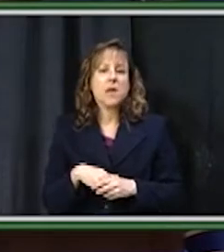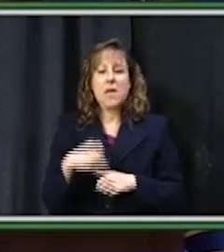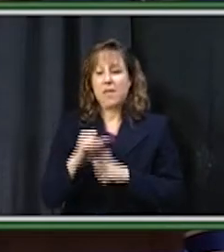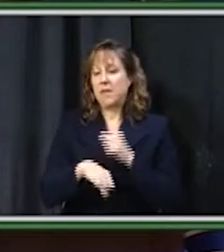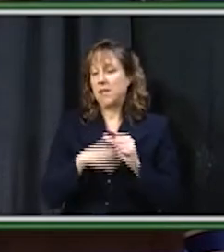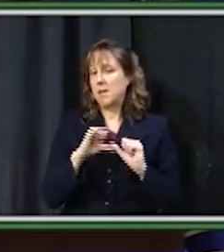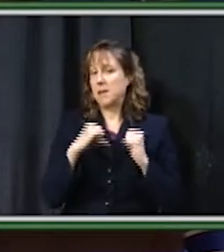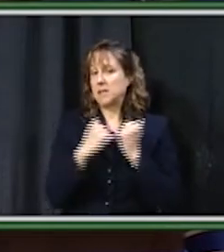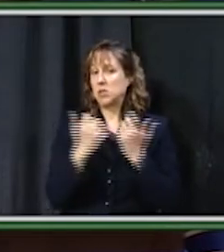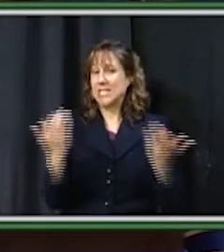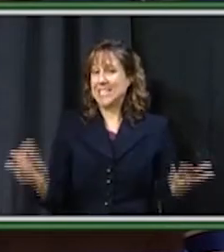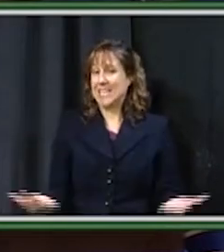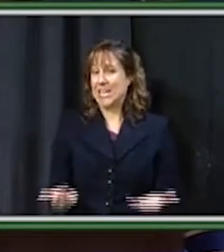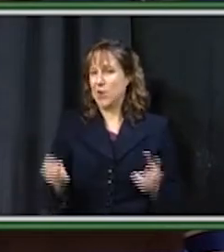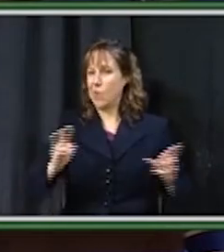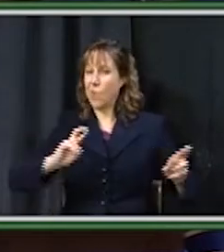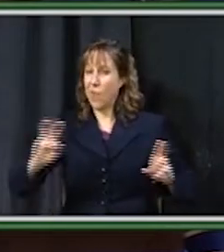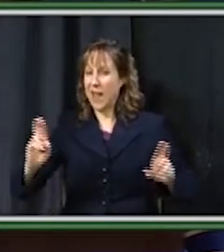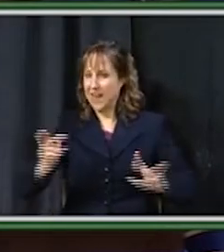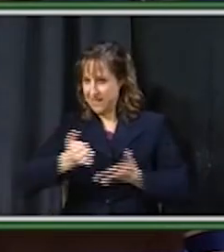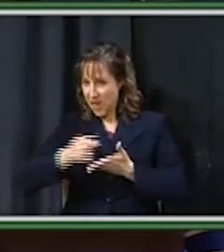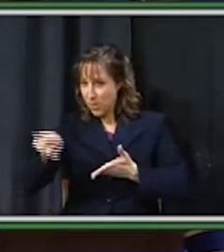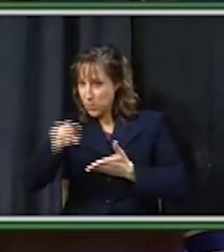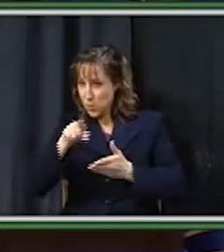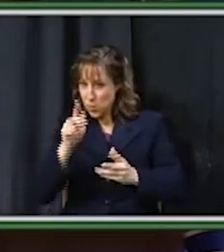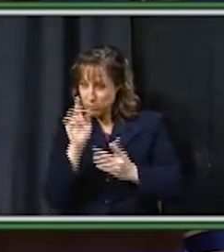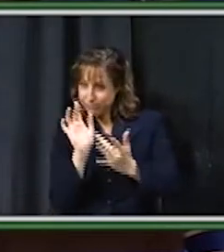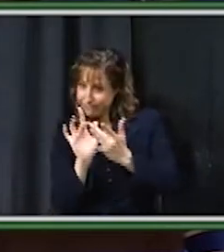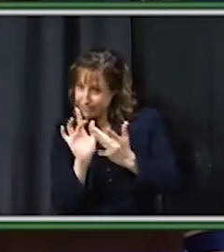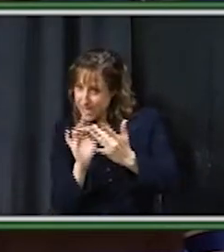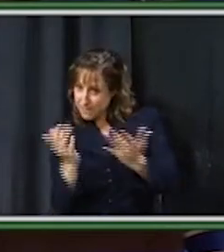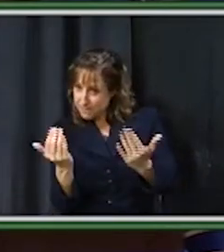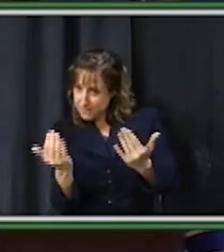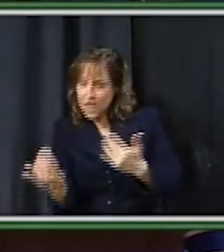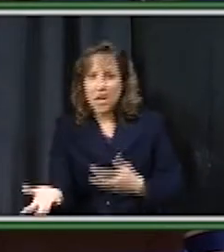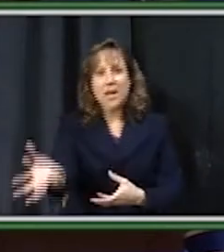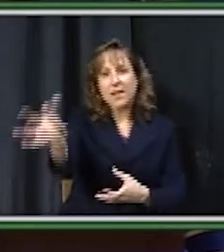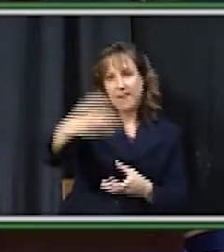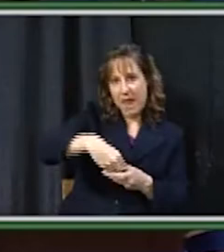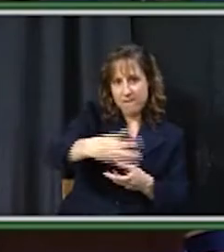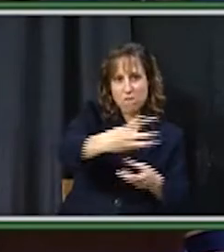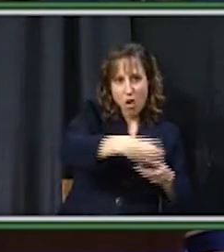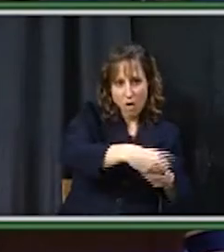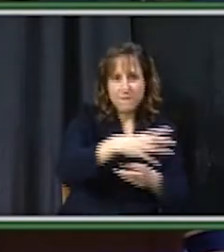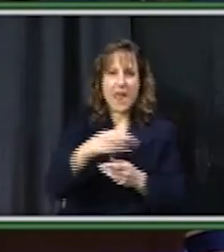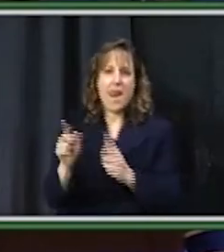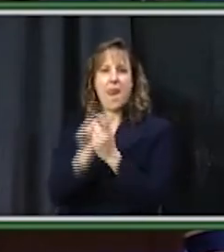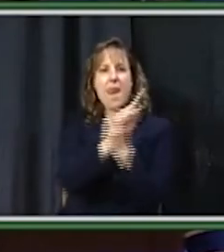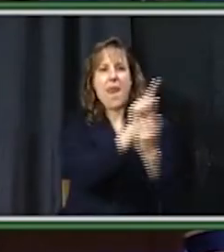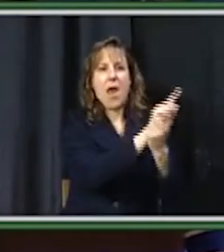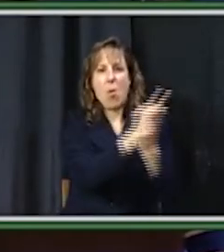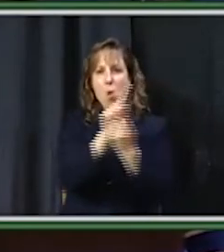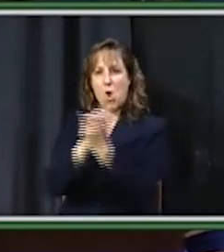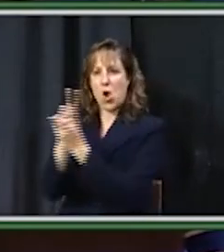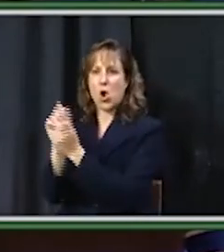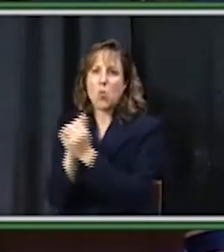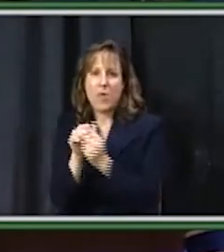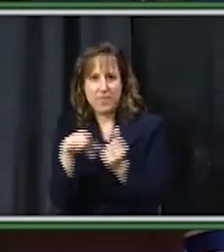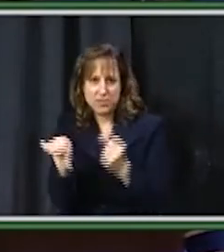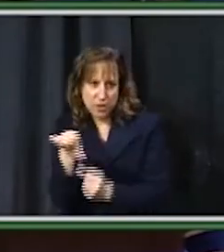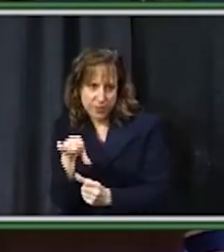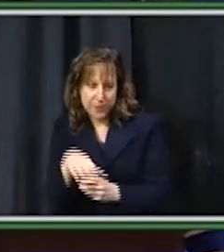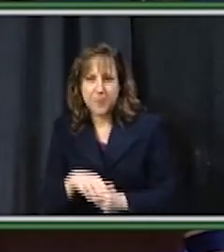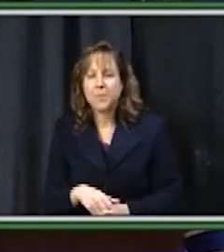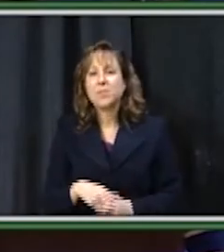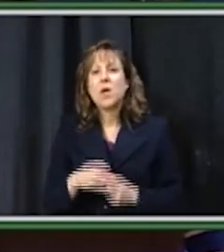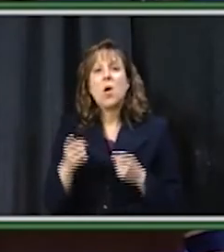stands ready to help you stay connected, get involved, and network with your fellow alumni.